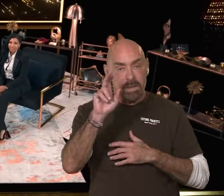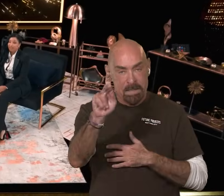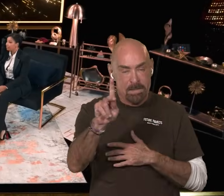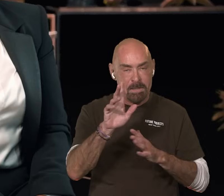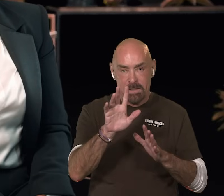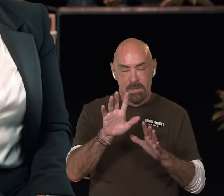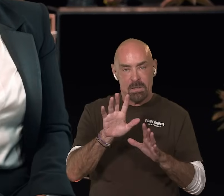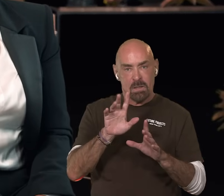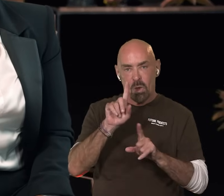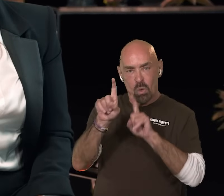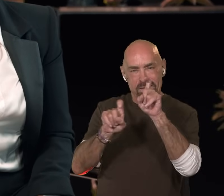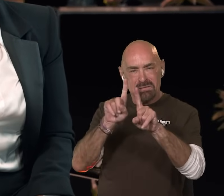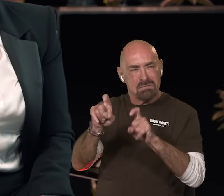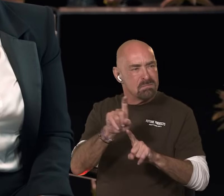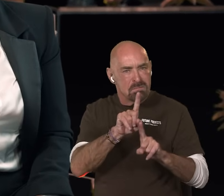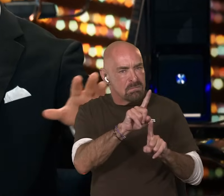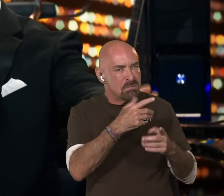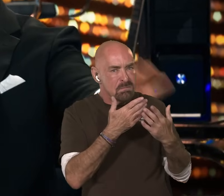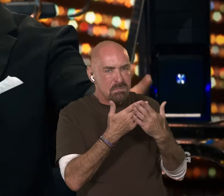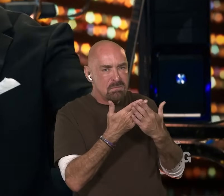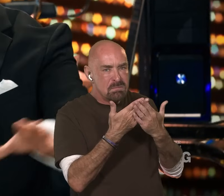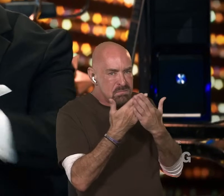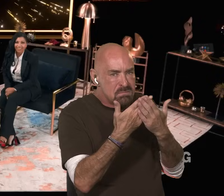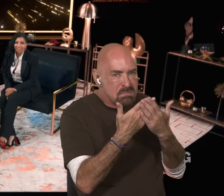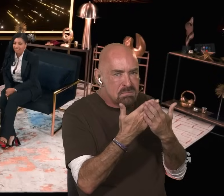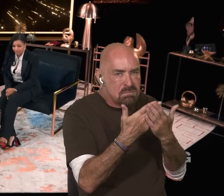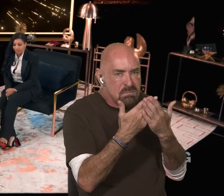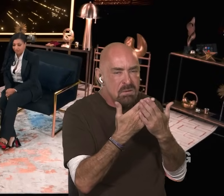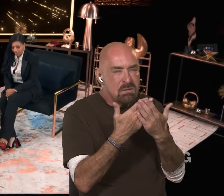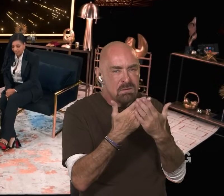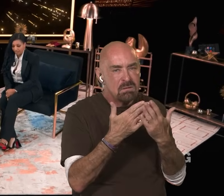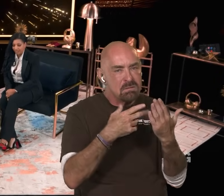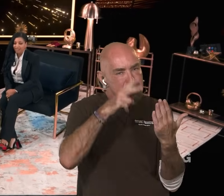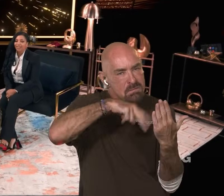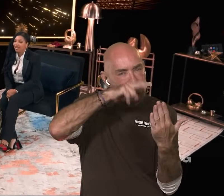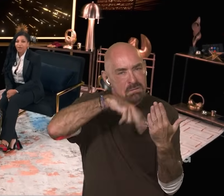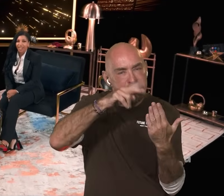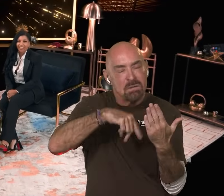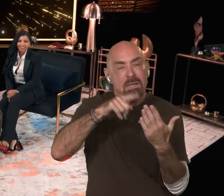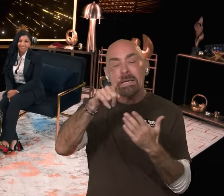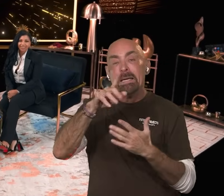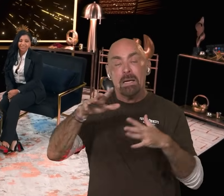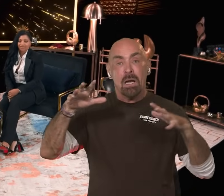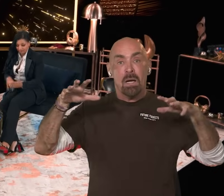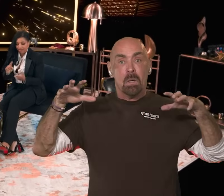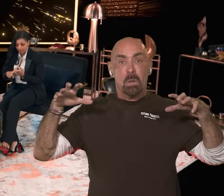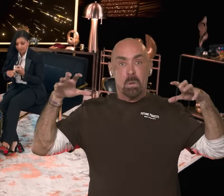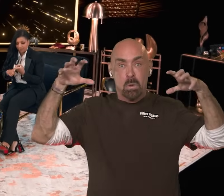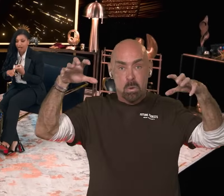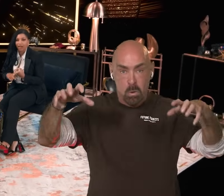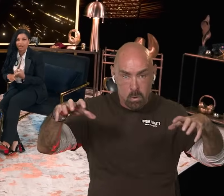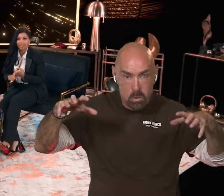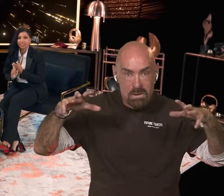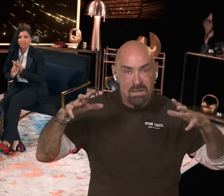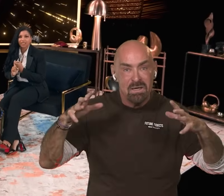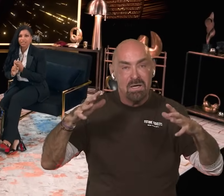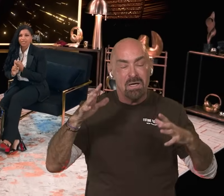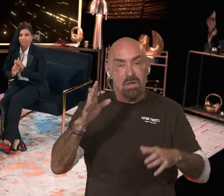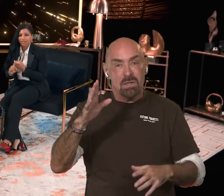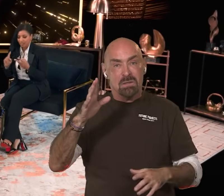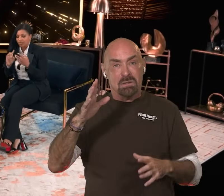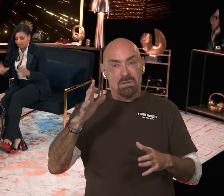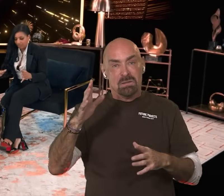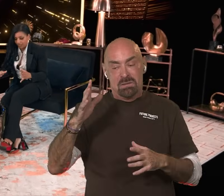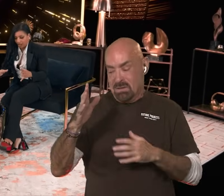Okay, Mika, pop quiz. But I didn't study, Sean. Quiet, listen. Let's say you find yourself face to face with a huge mutant super soldier whose arm